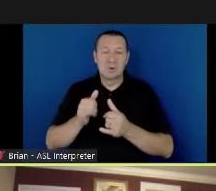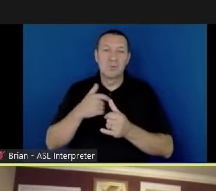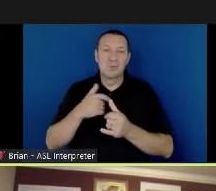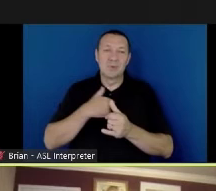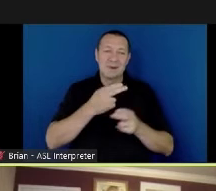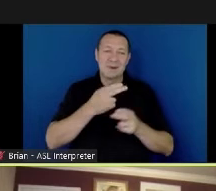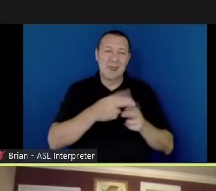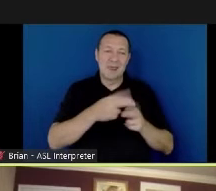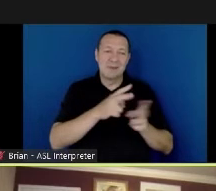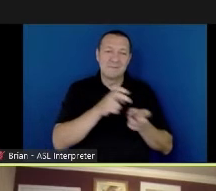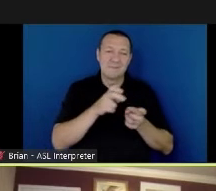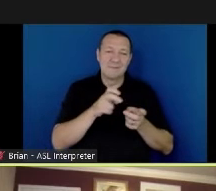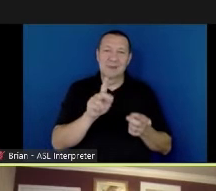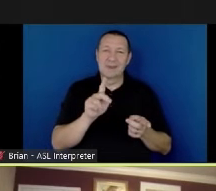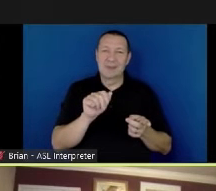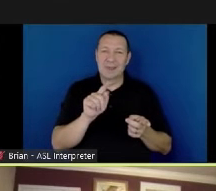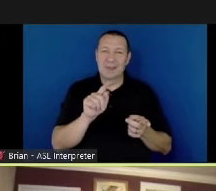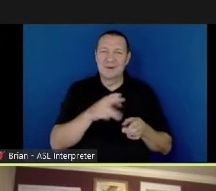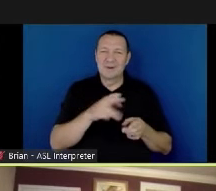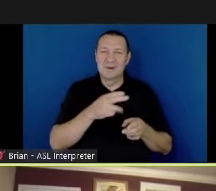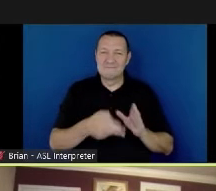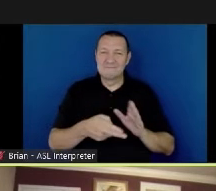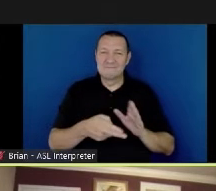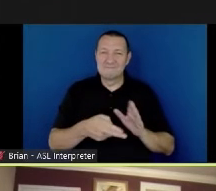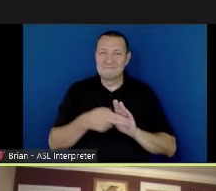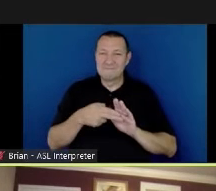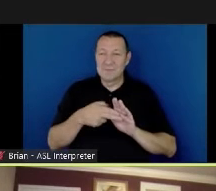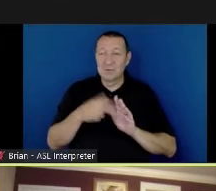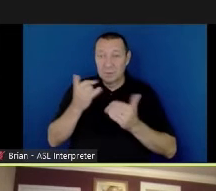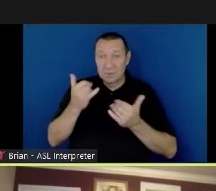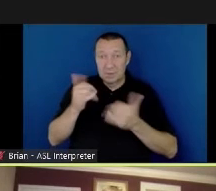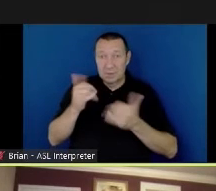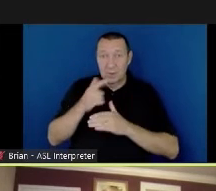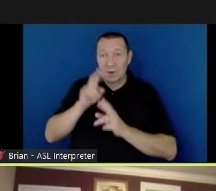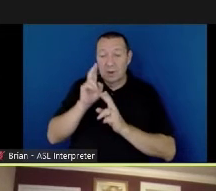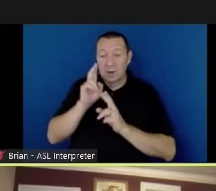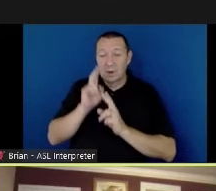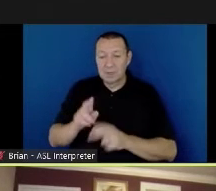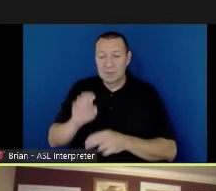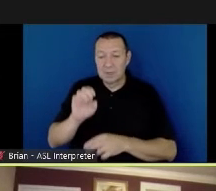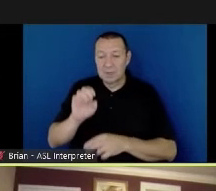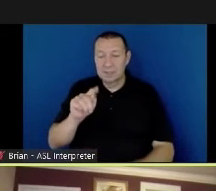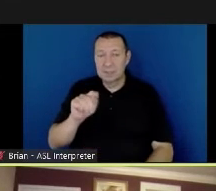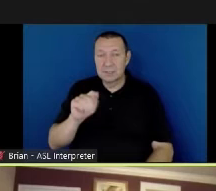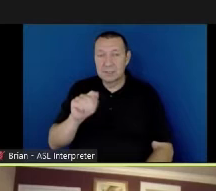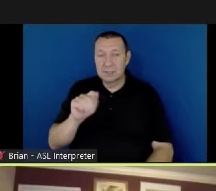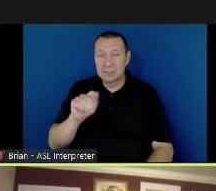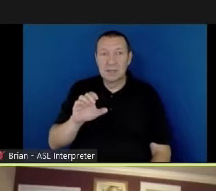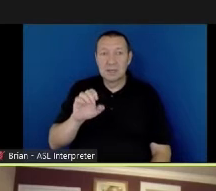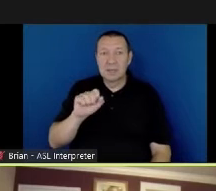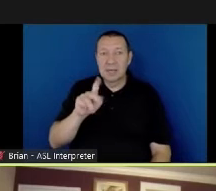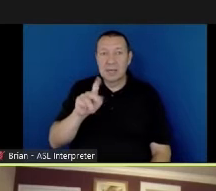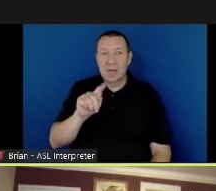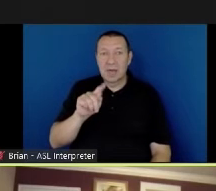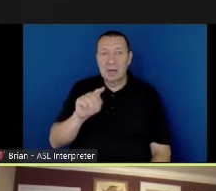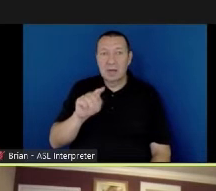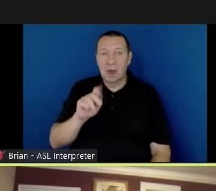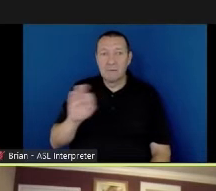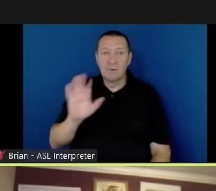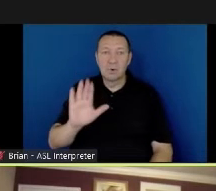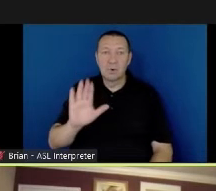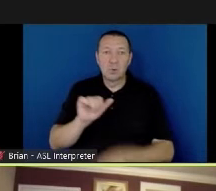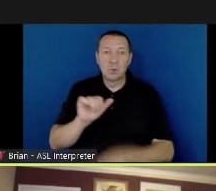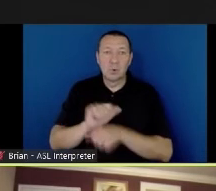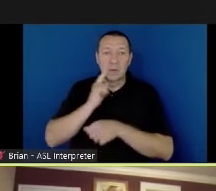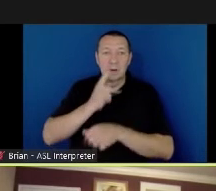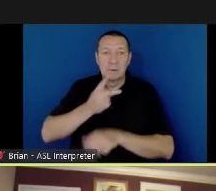Raftery. So tonight, we honor Esti Katkoff for her extraordinary work in Paraguay with